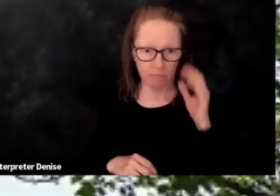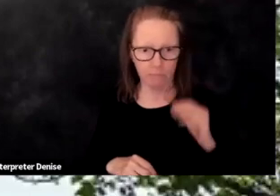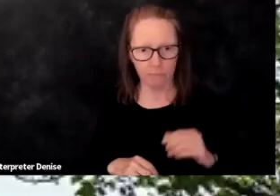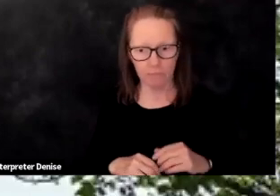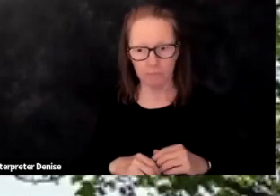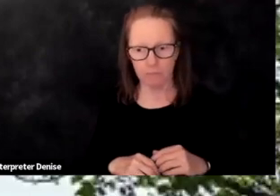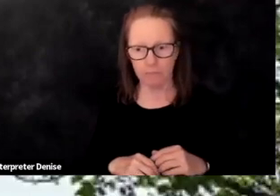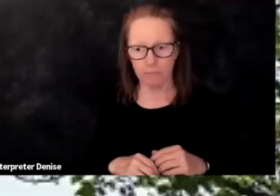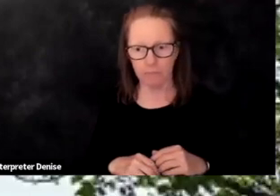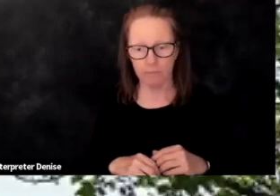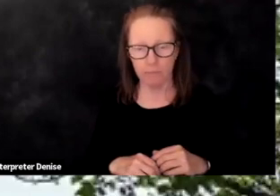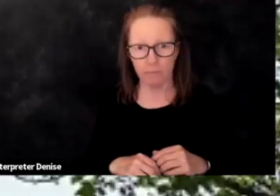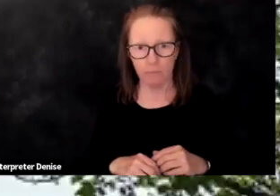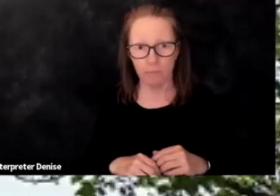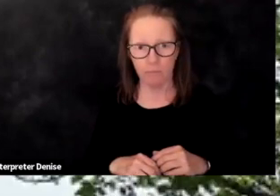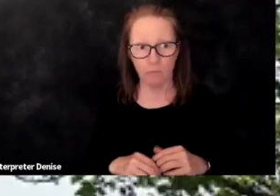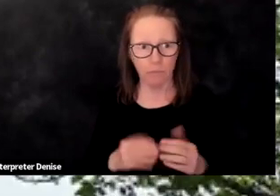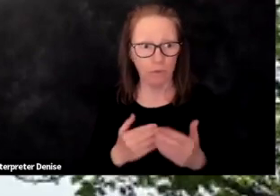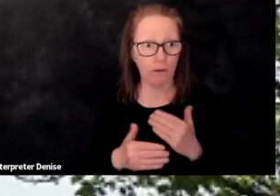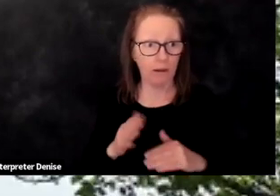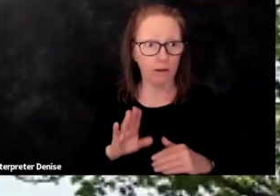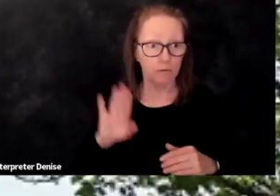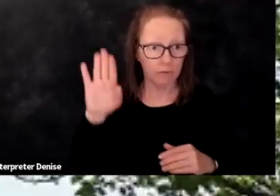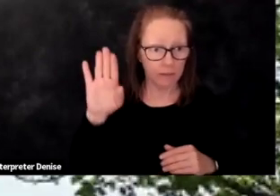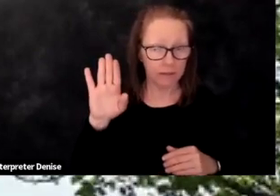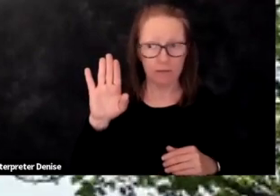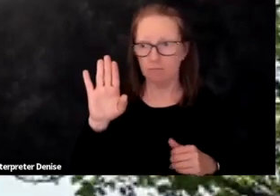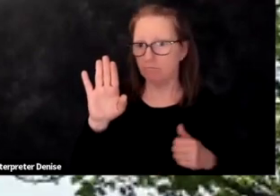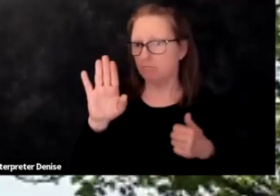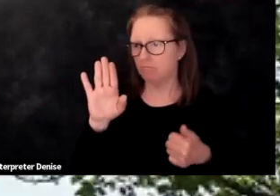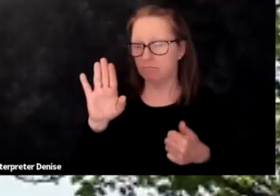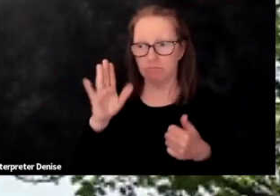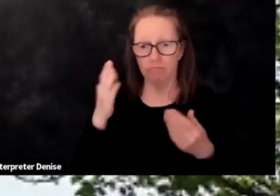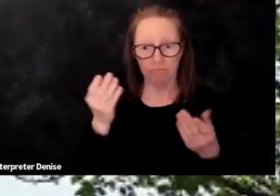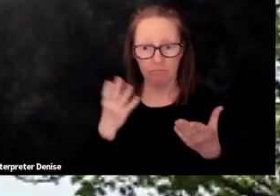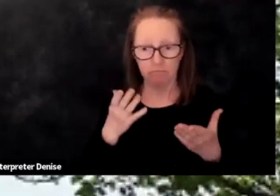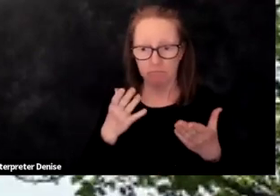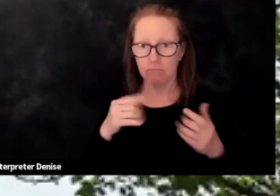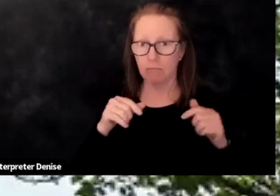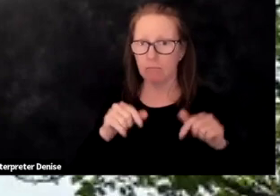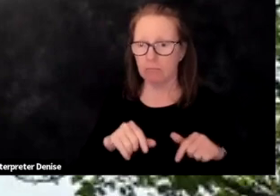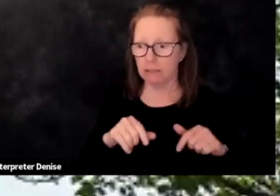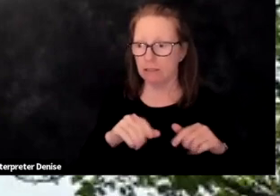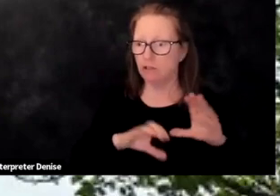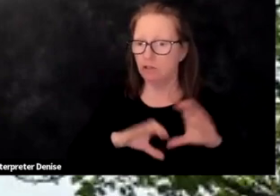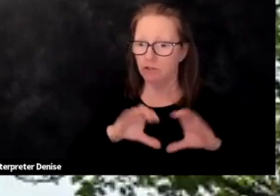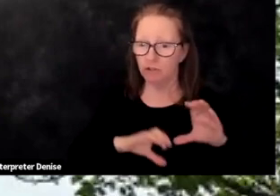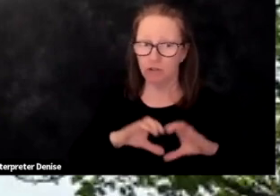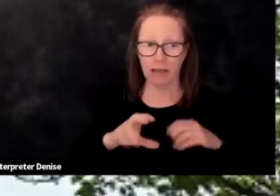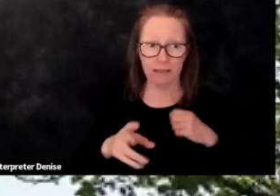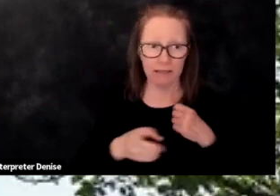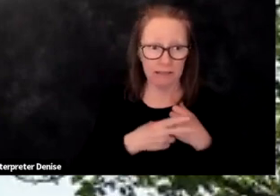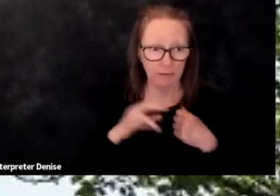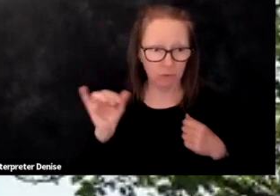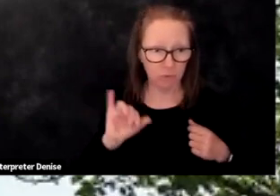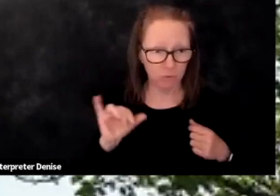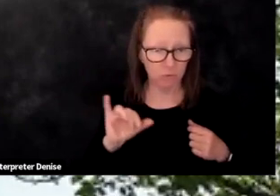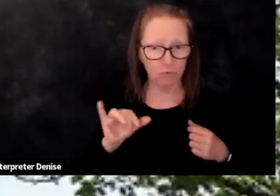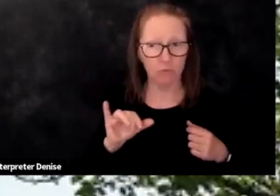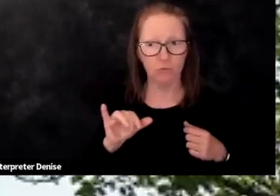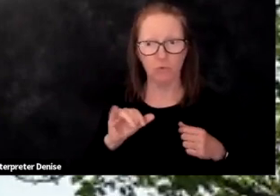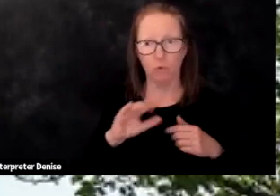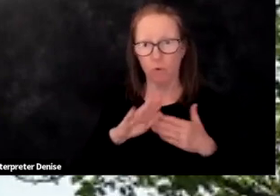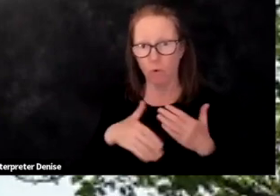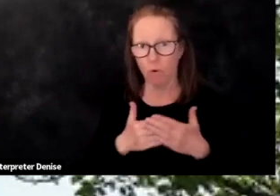to raise their hands, chat's saved, so we're going to make sure that all the questions and comments are saved after the meeting. But just wanted